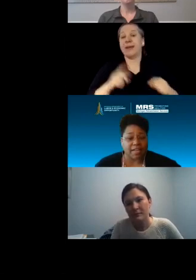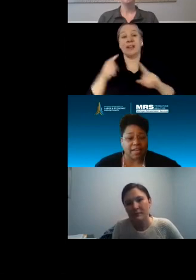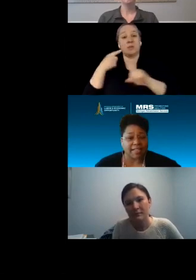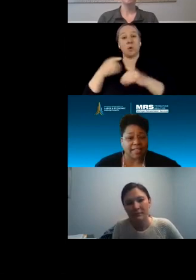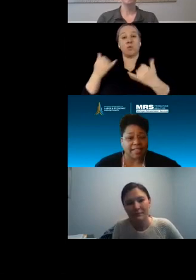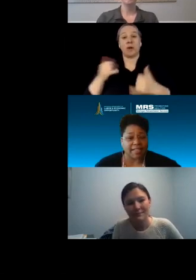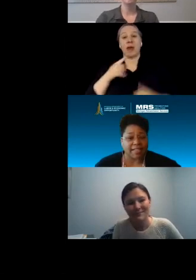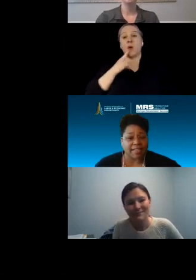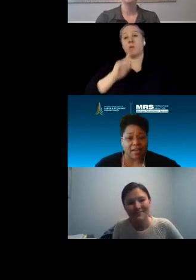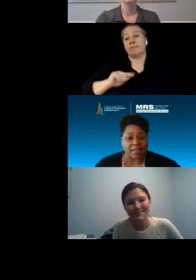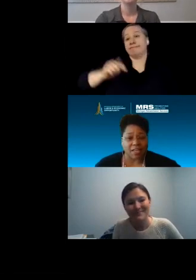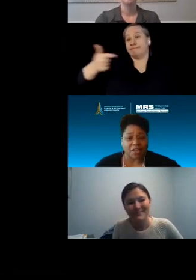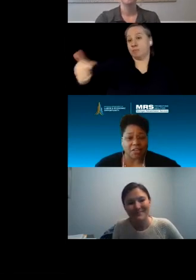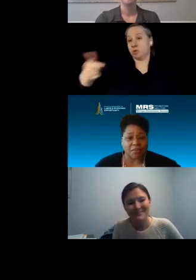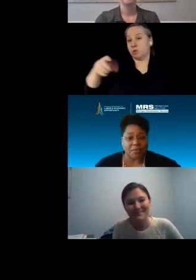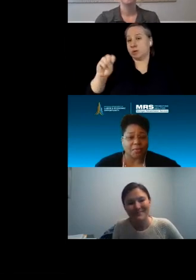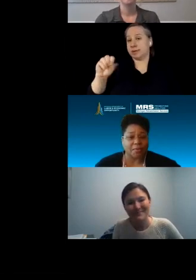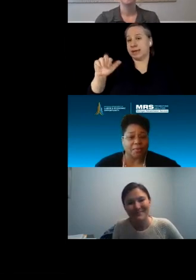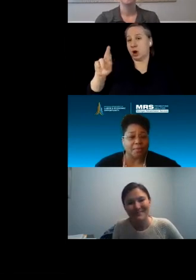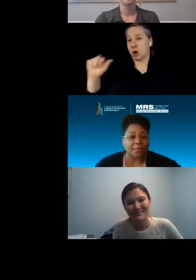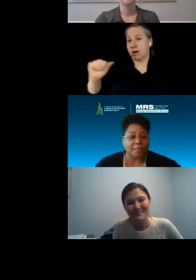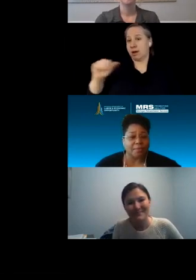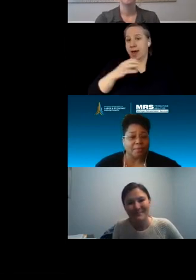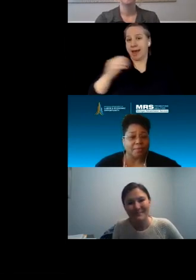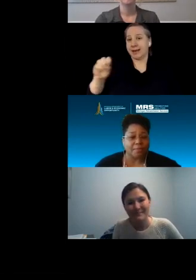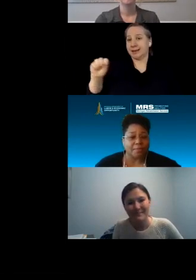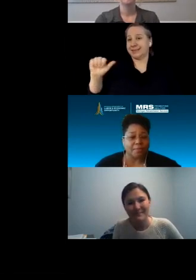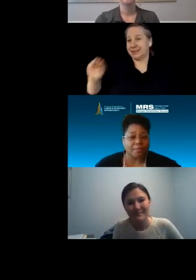Sarah and Sam. Thank you.